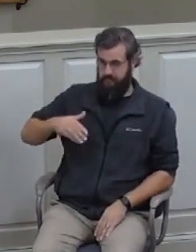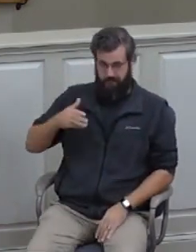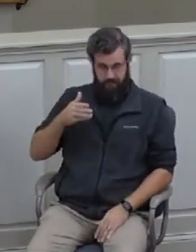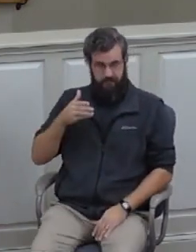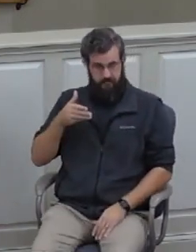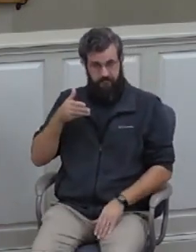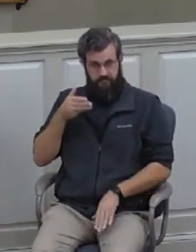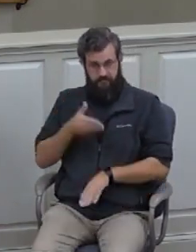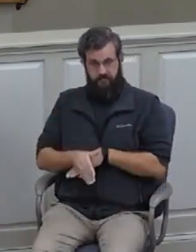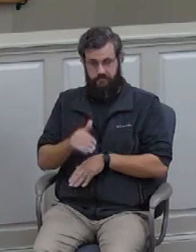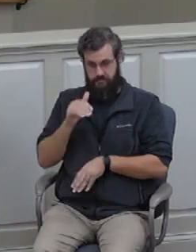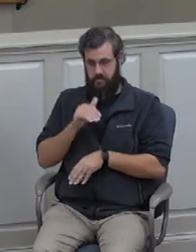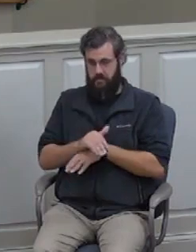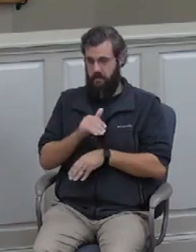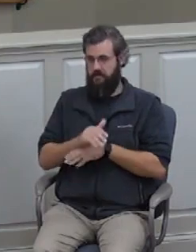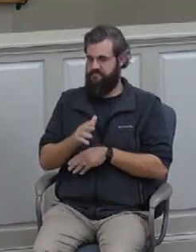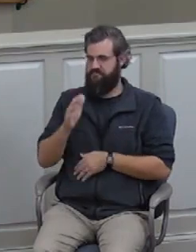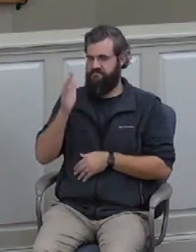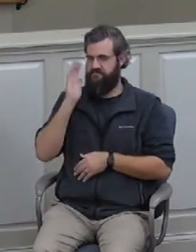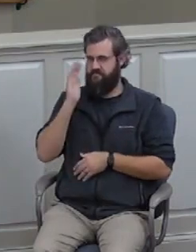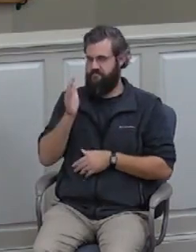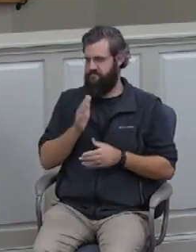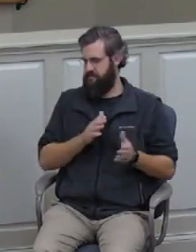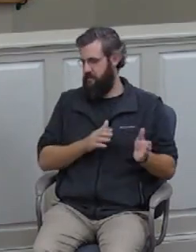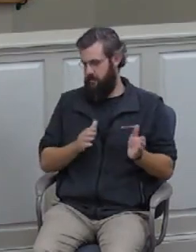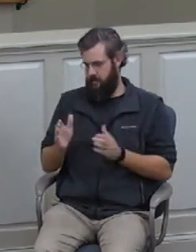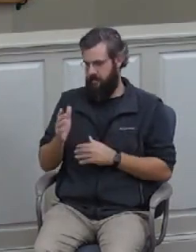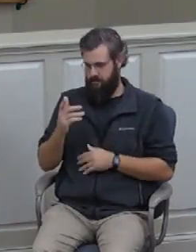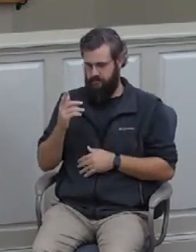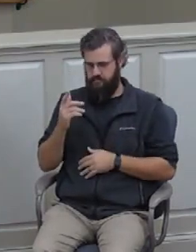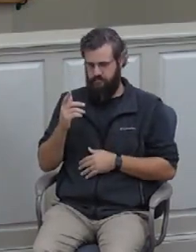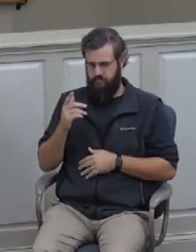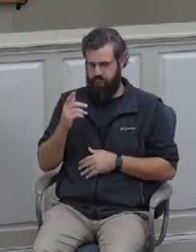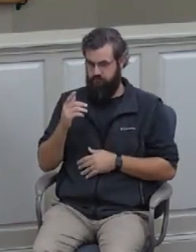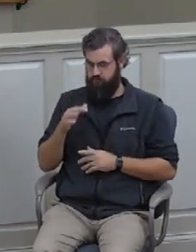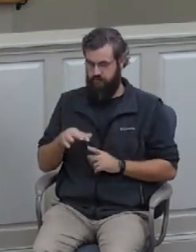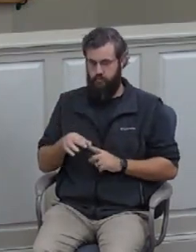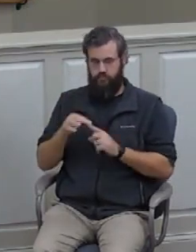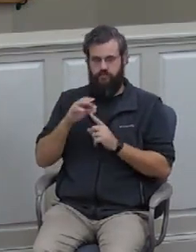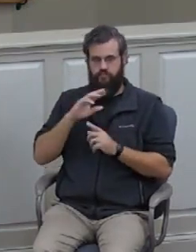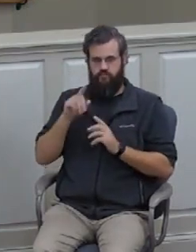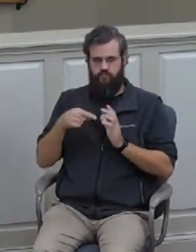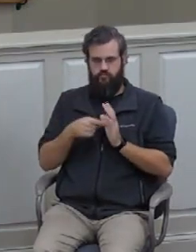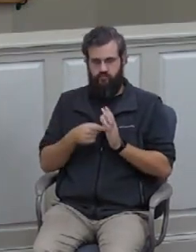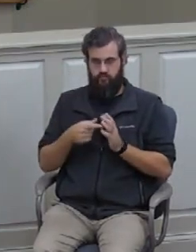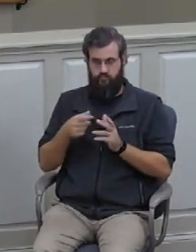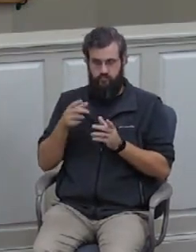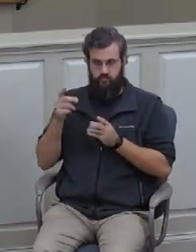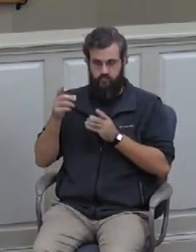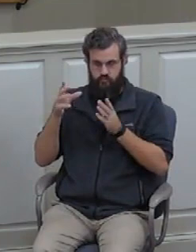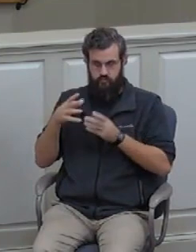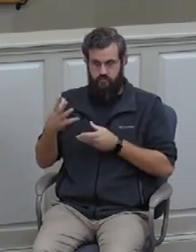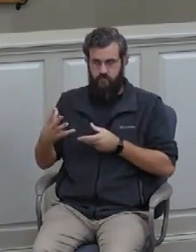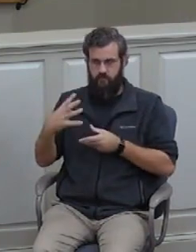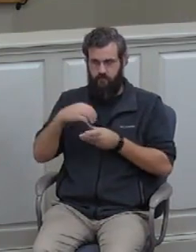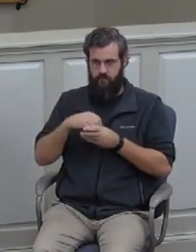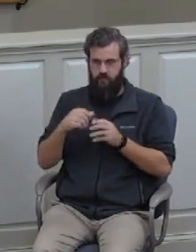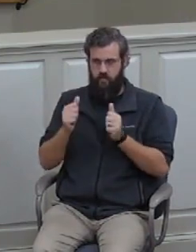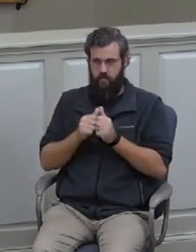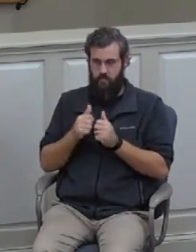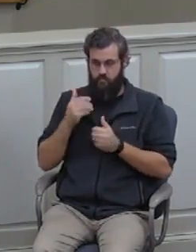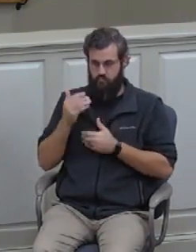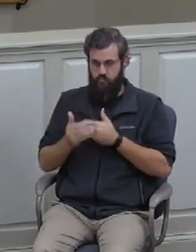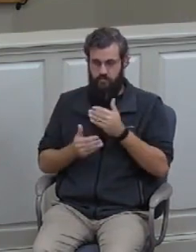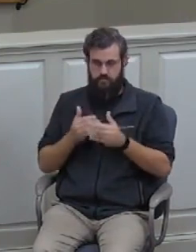to. Again, it's one of the unique roles of having the director involved in the process.